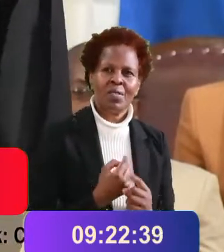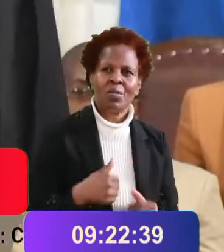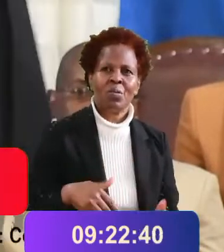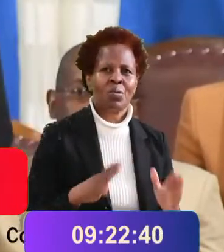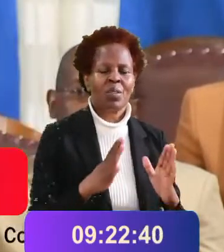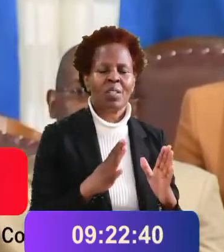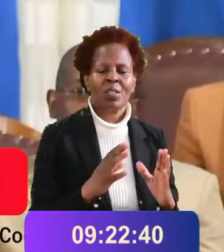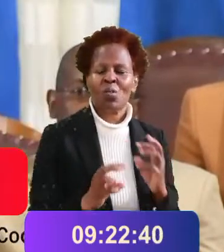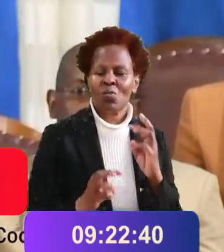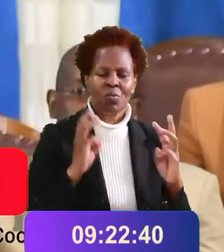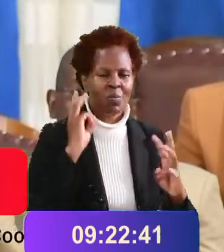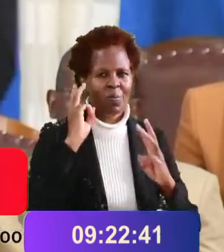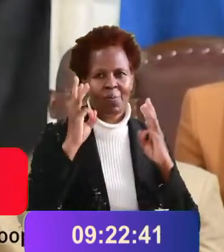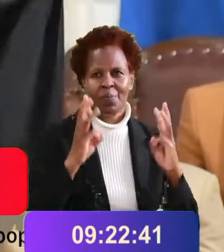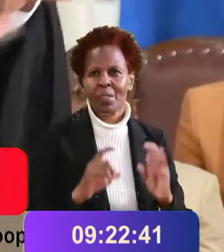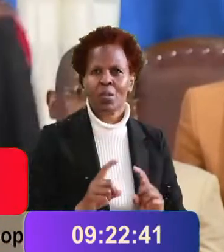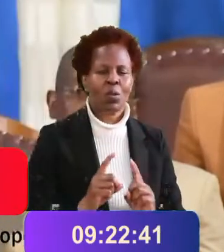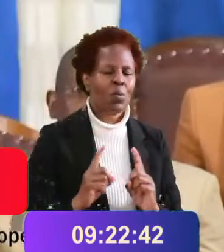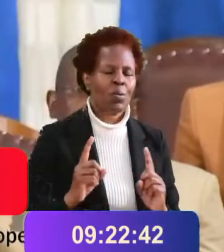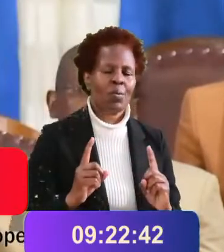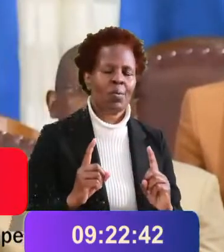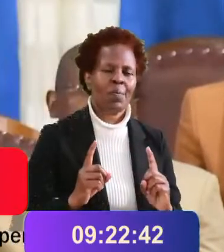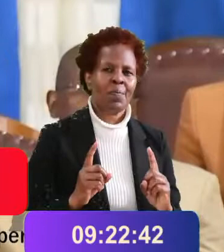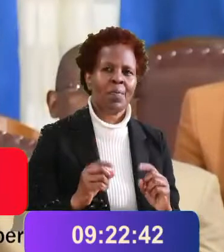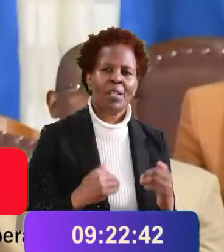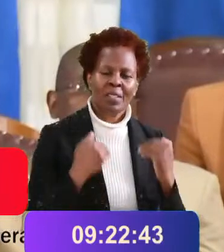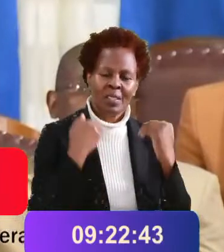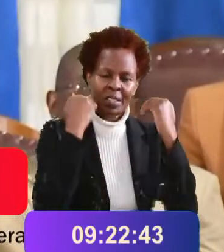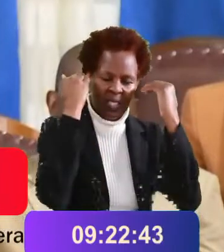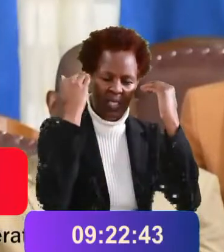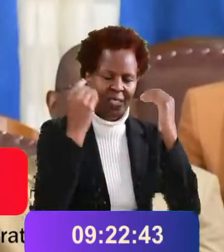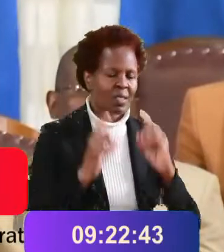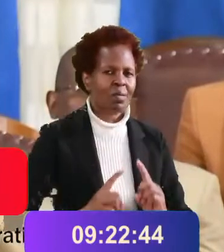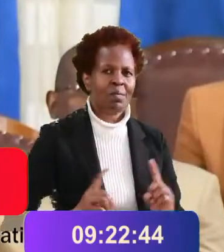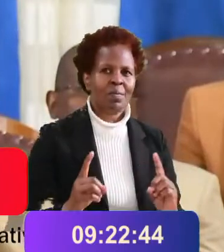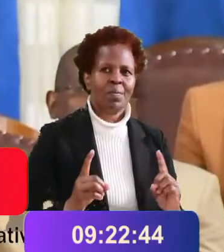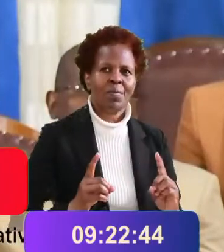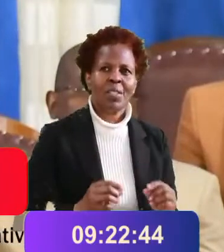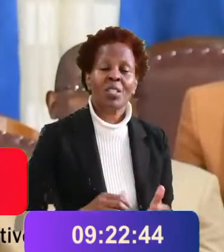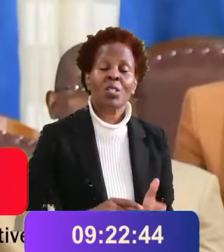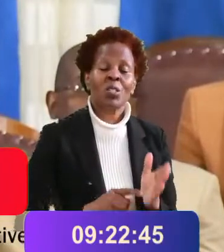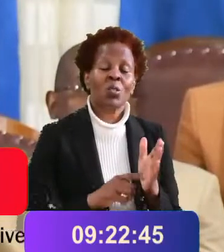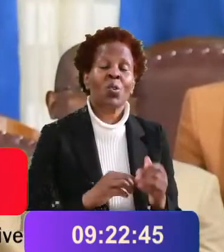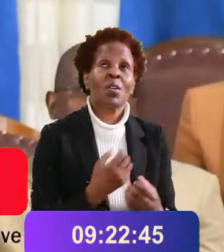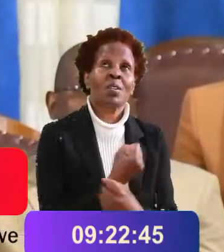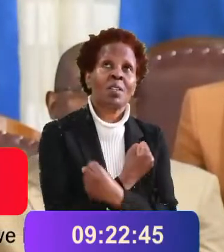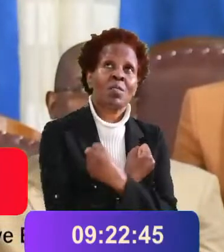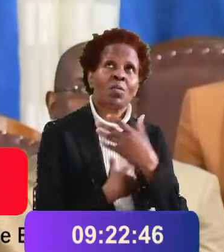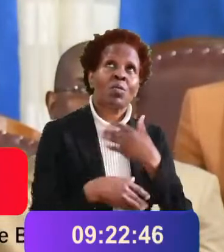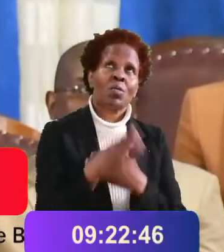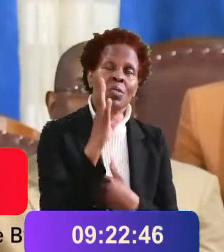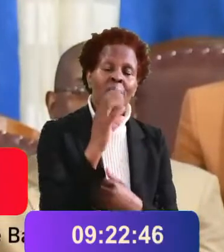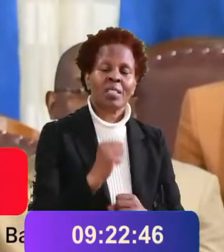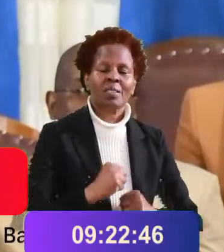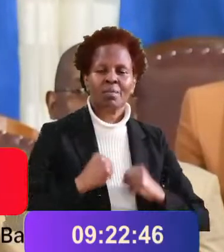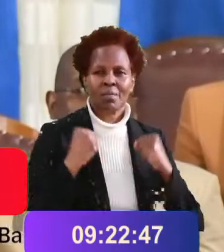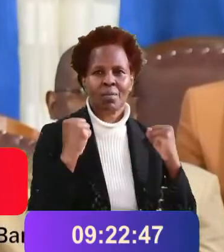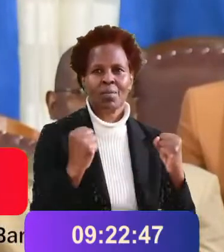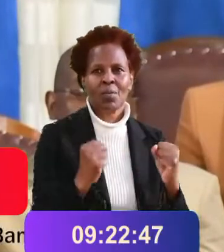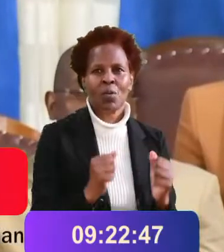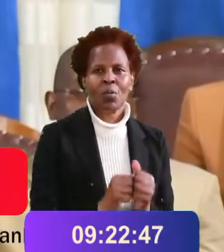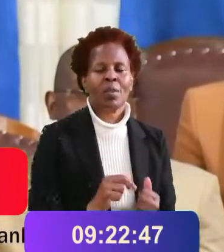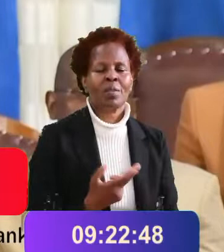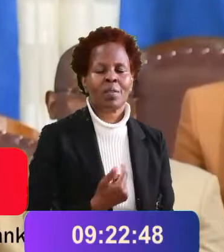but of him seeing only distress, he sees also how much the love of God is stuck with him.